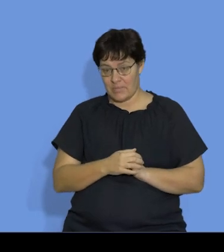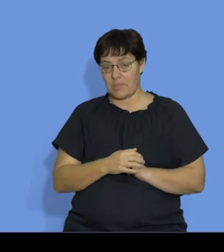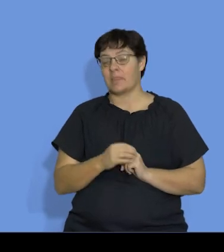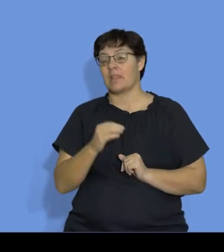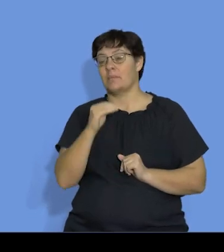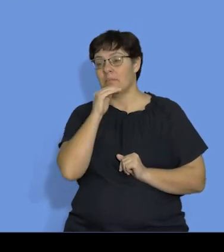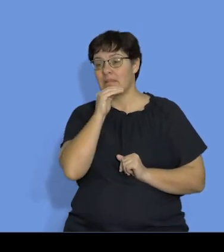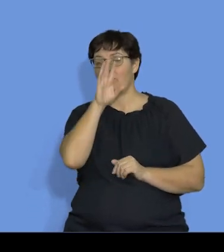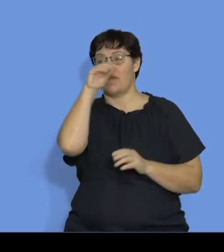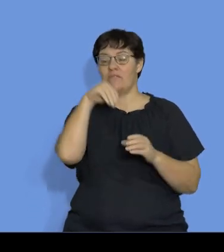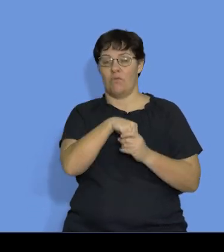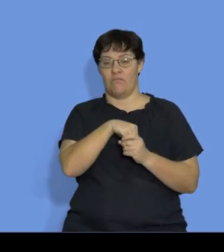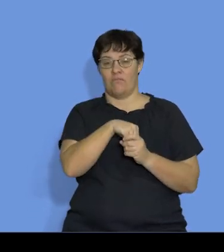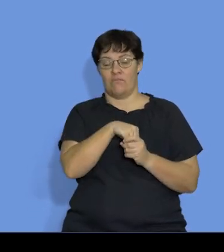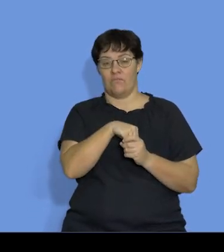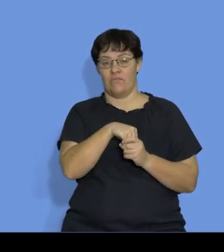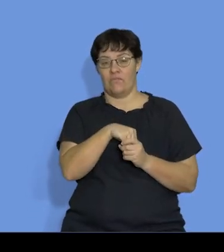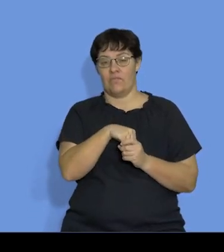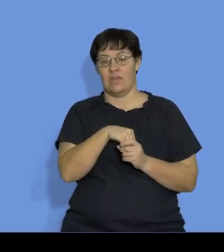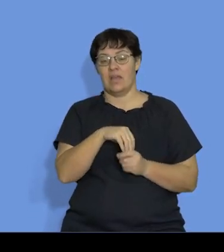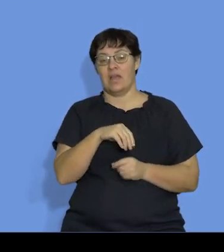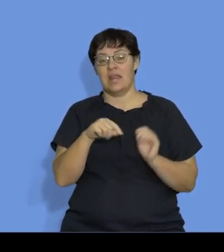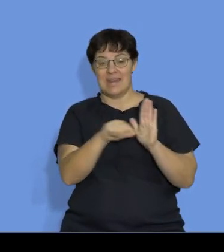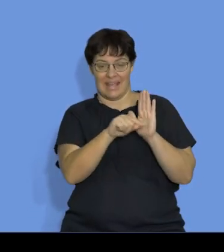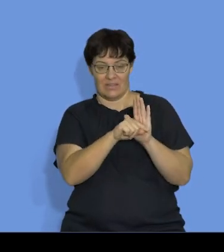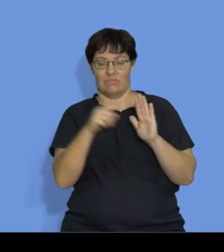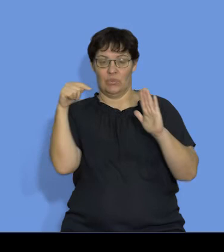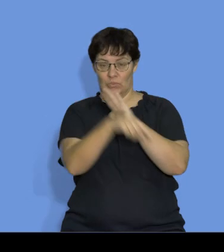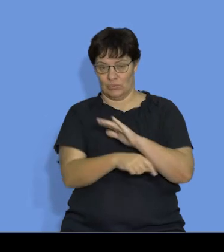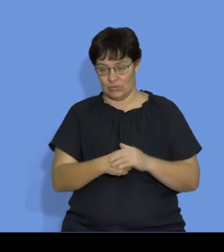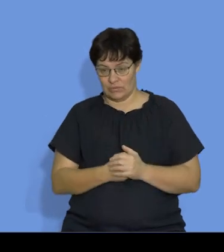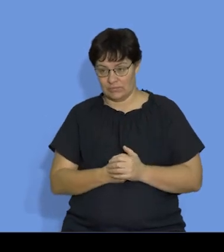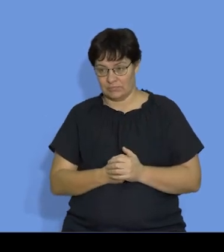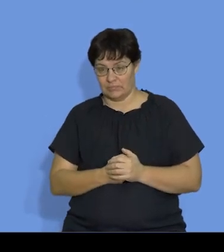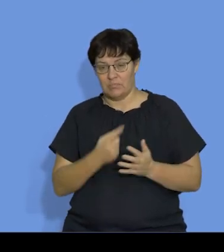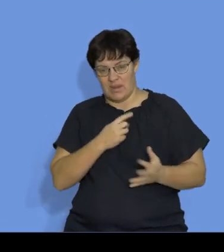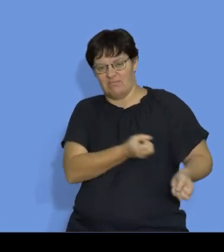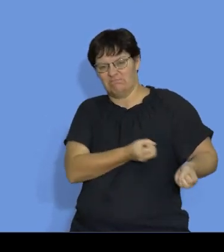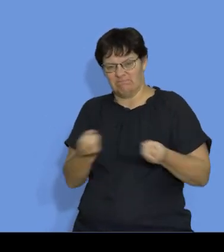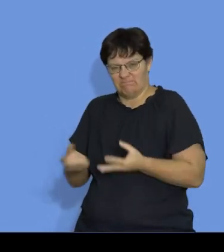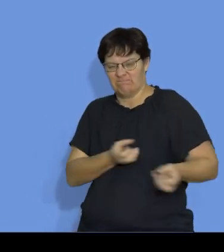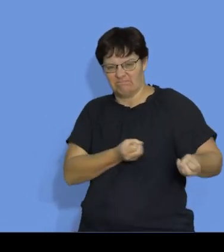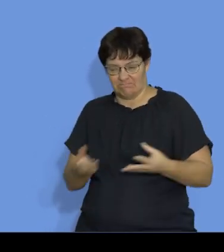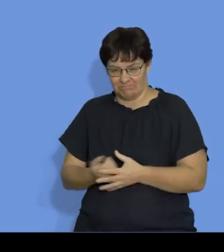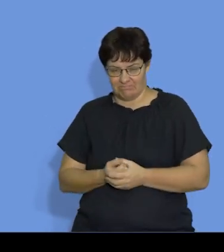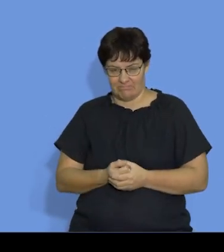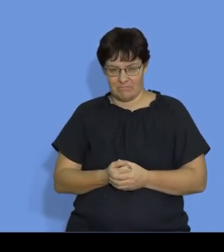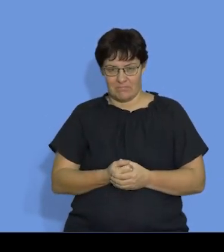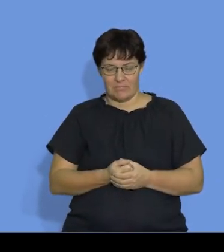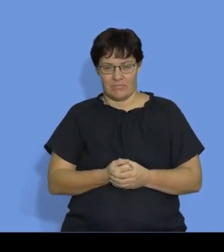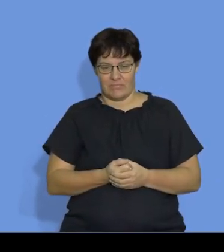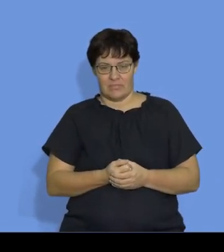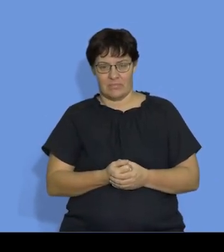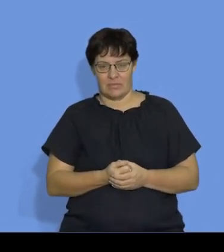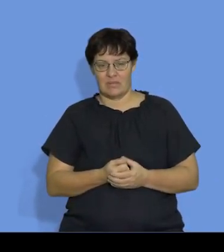involves the loss of electrons, right? So these are just some of the skills